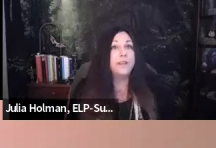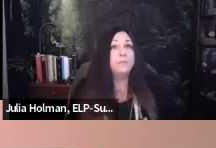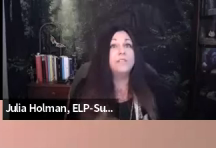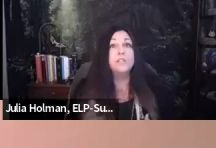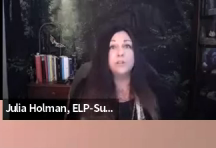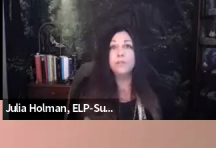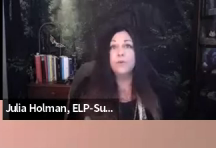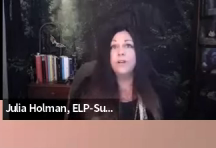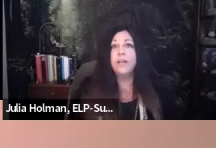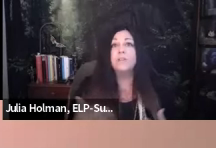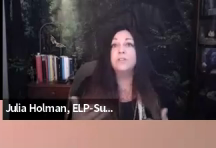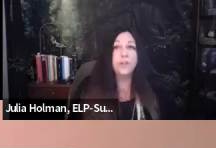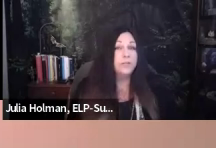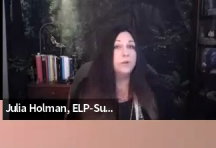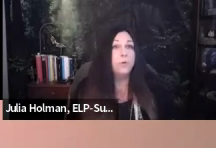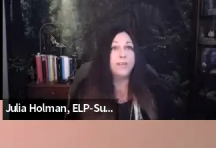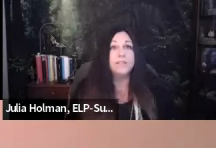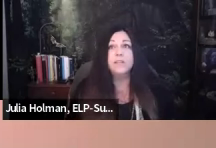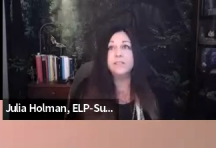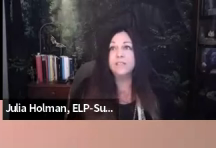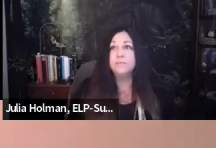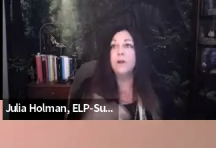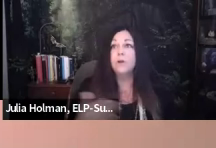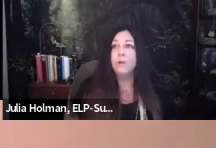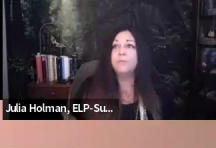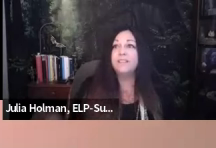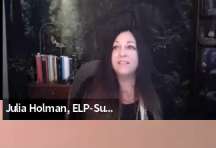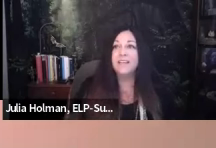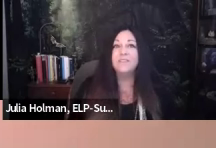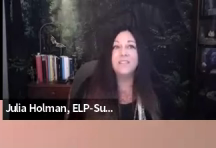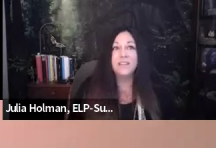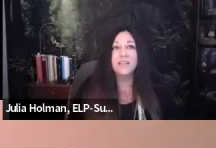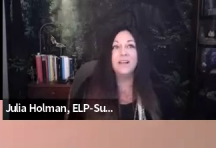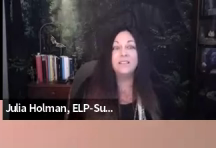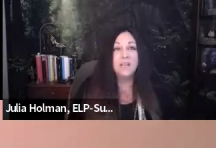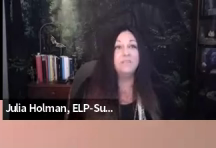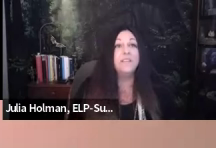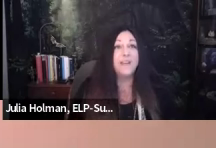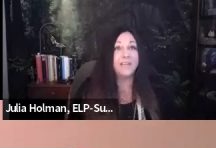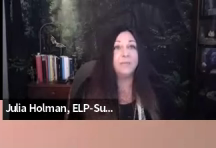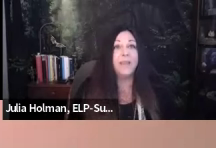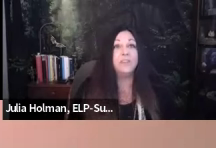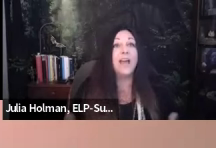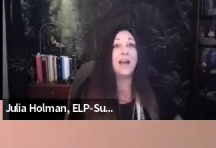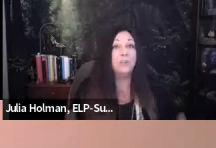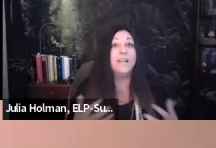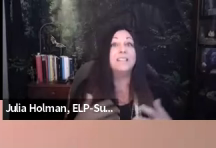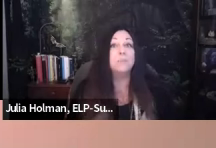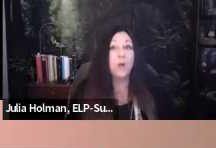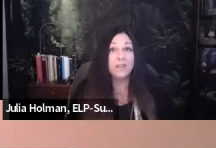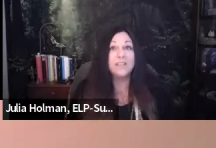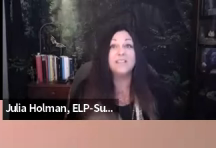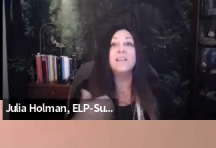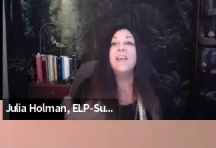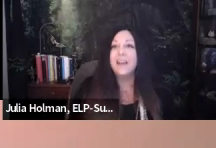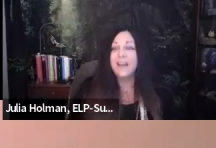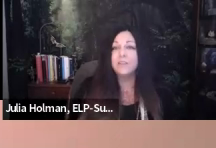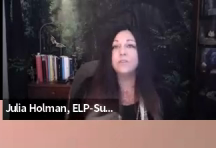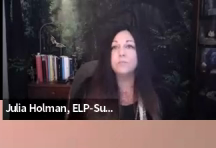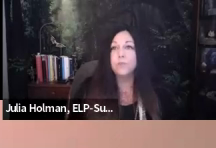So for families and service coordinators looking to request an assessment, our website does have a CFS facts page that outlines the